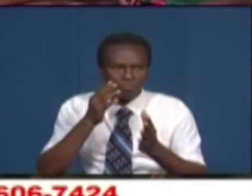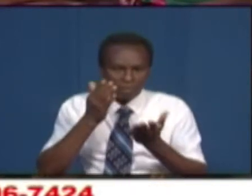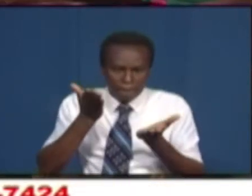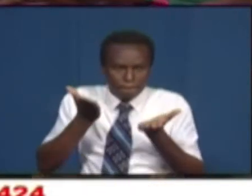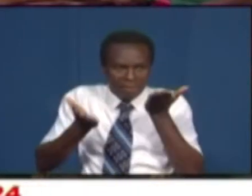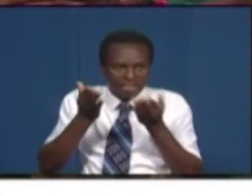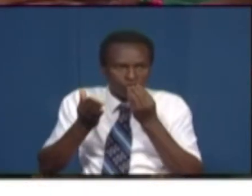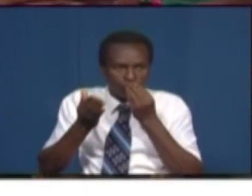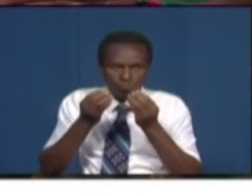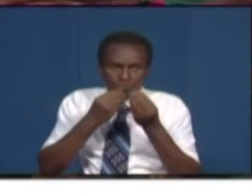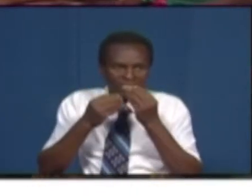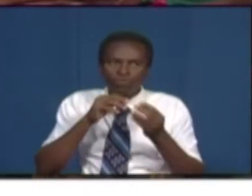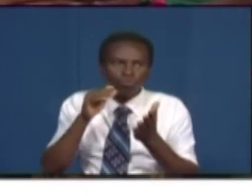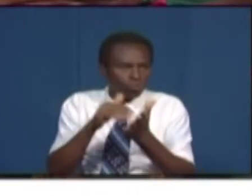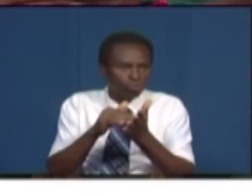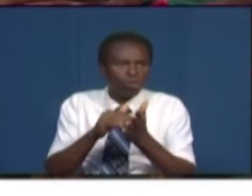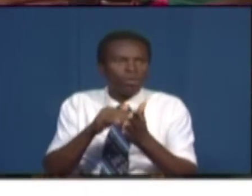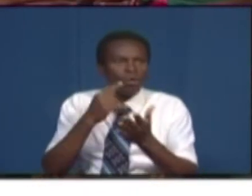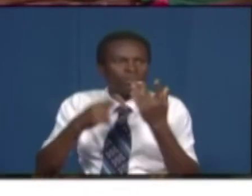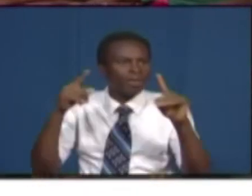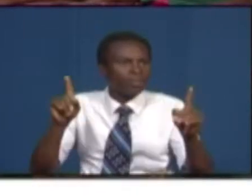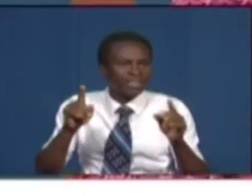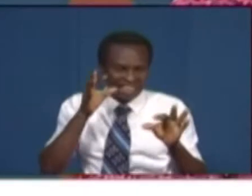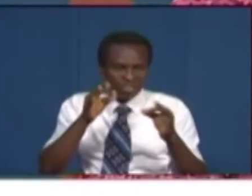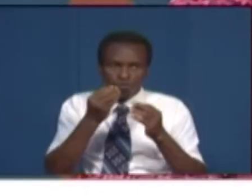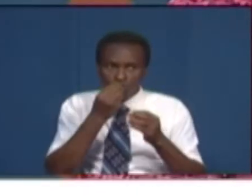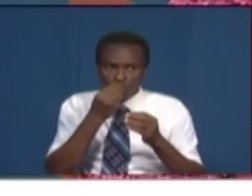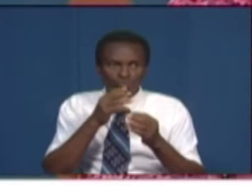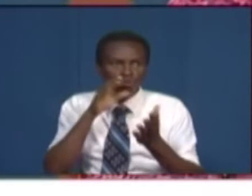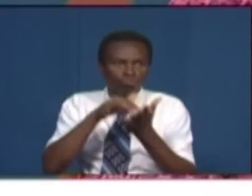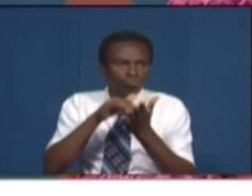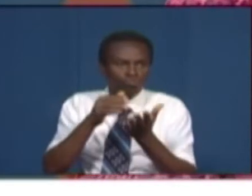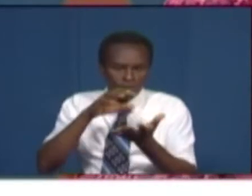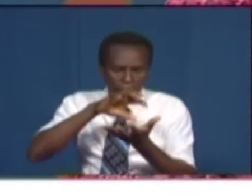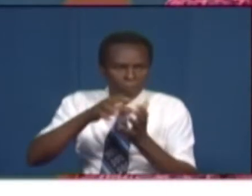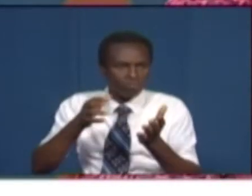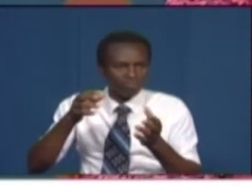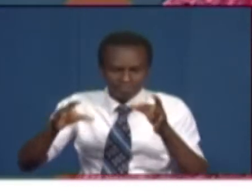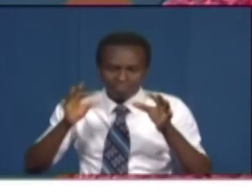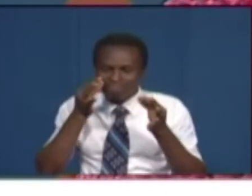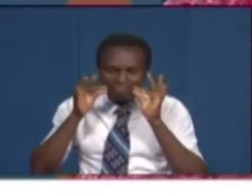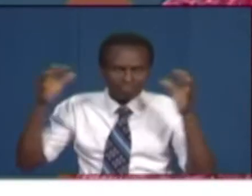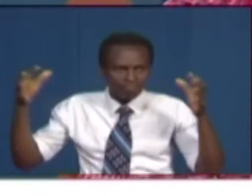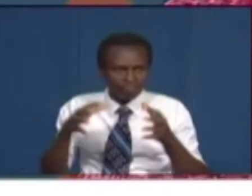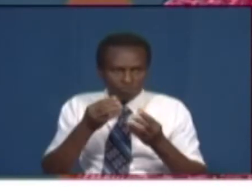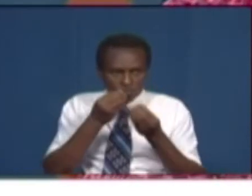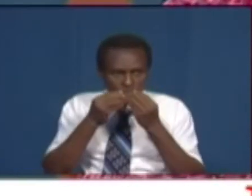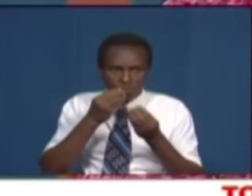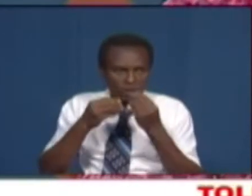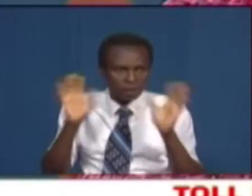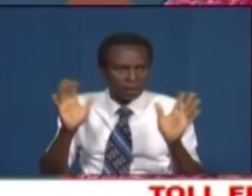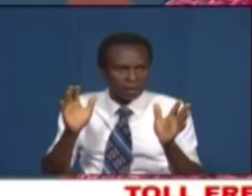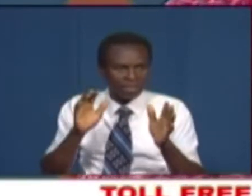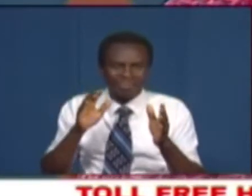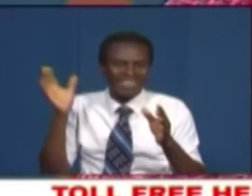take your response. Nutrition is very central to our health, okay? If you have a very poor diet, it